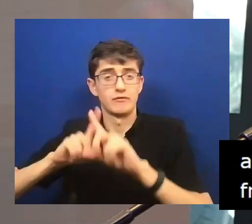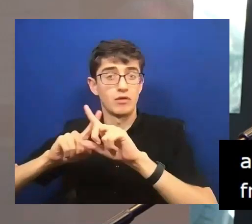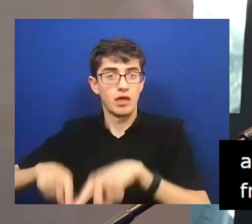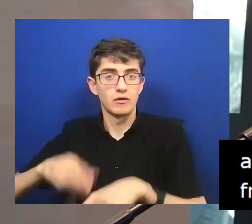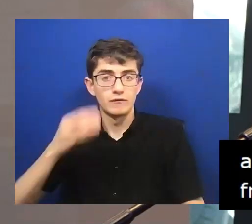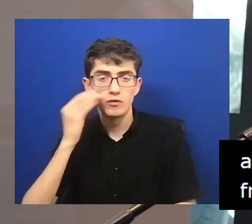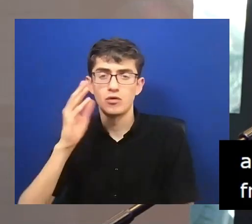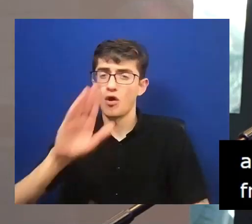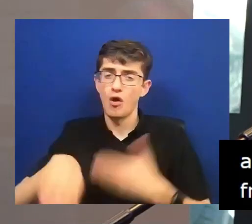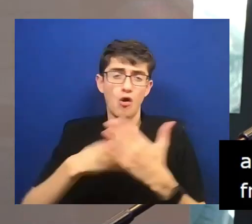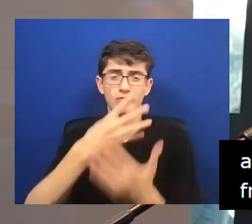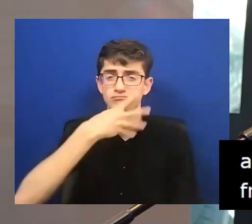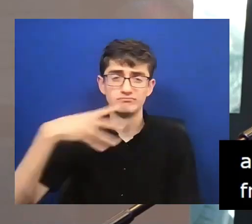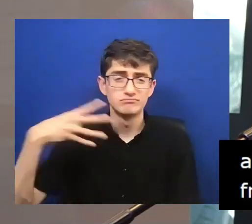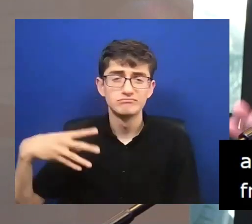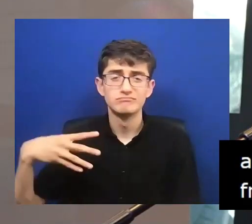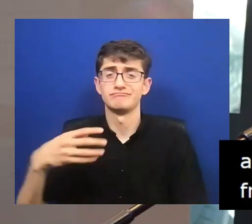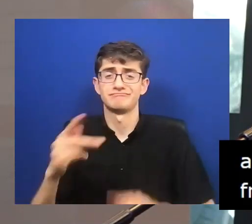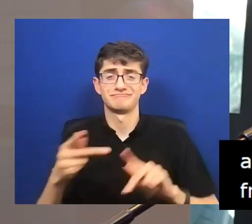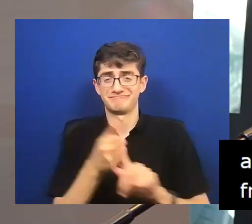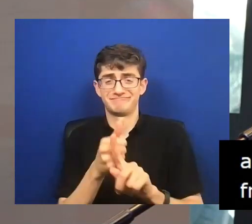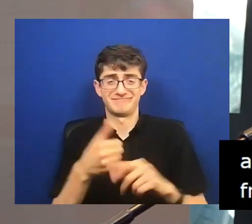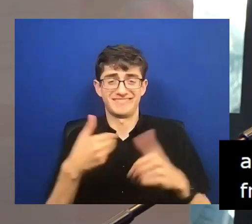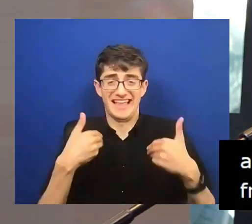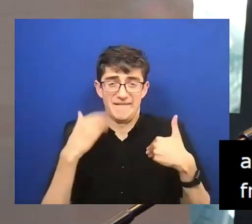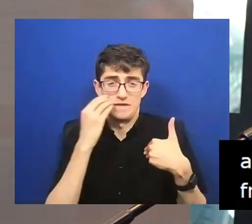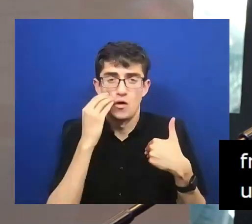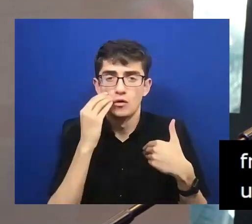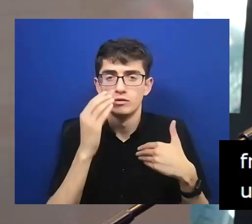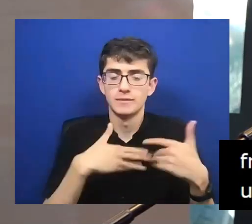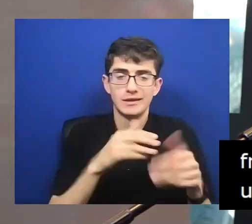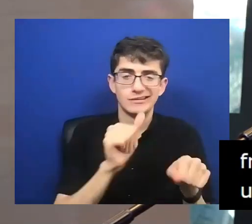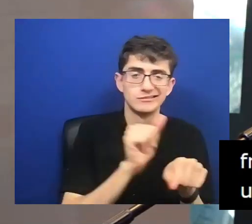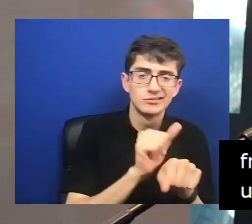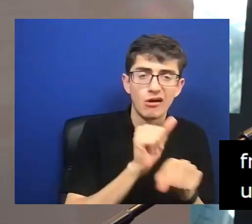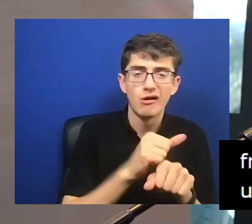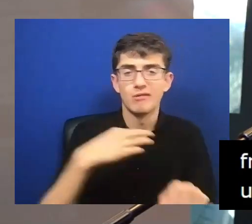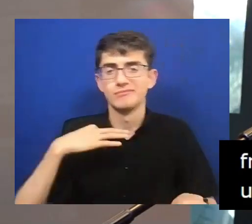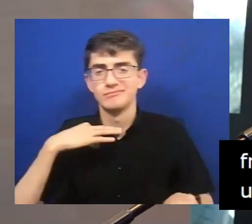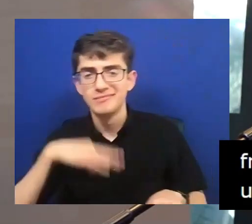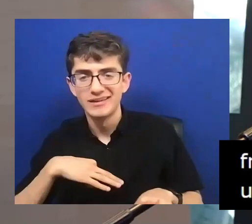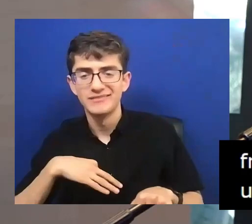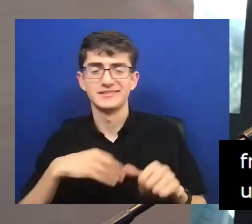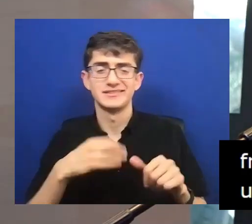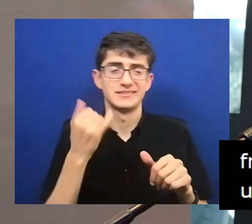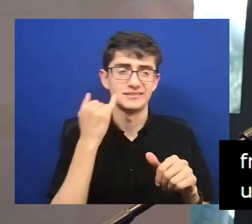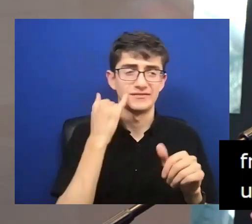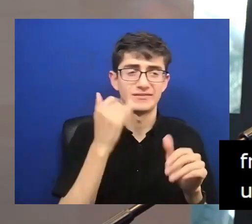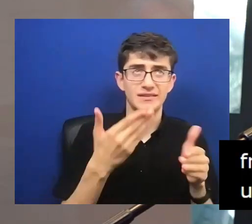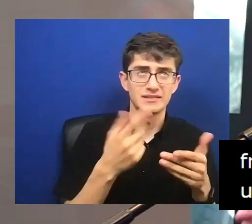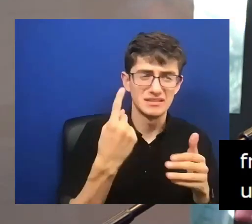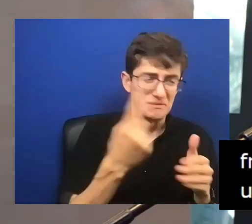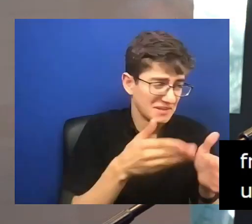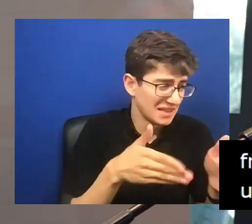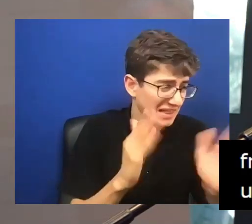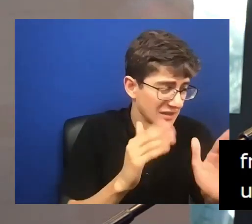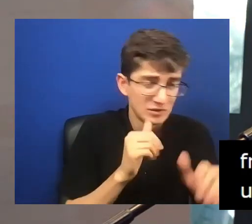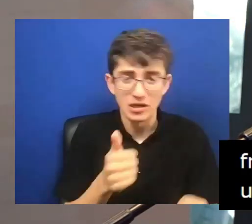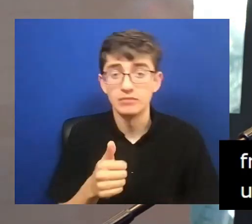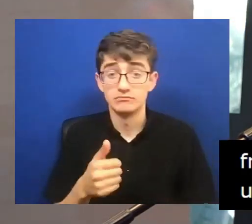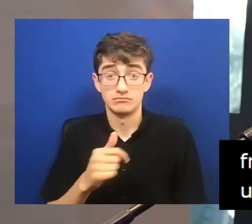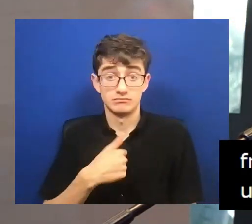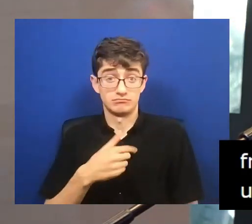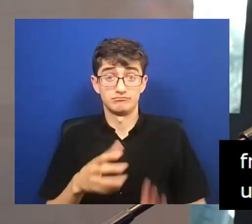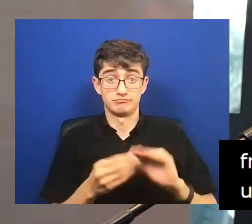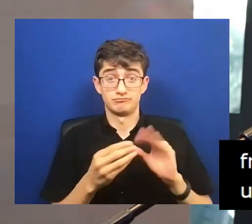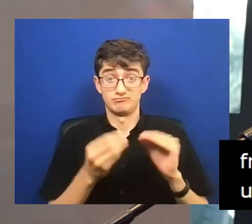or benefits, you know, everything is legal or illegal. As the mayor said, I said, I don't care whether they get a legal or illegal